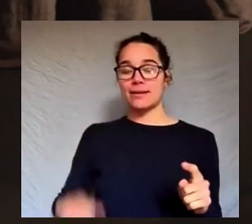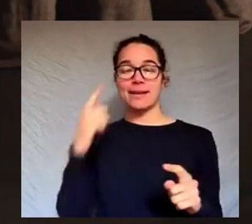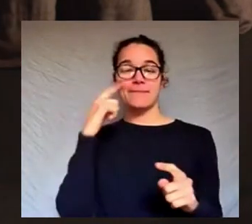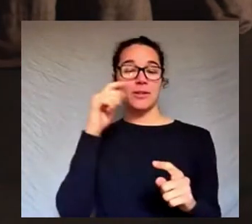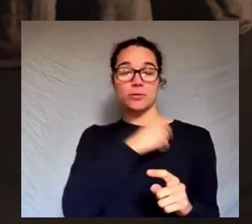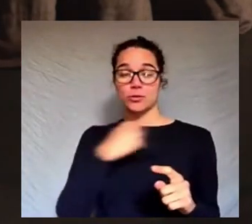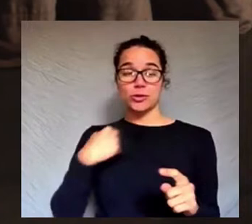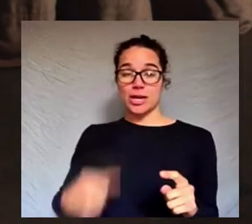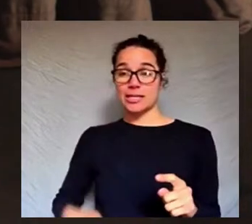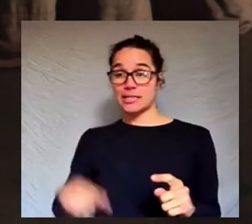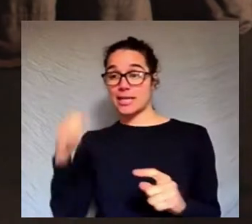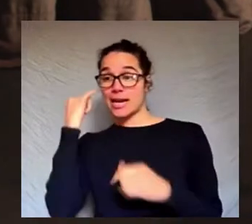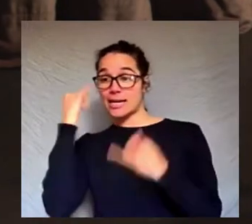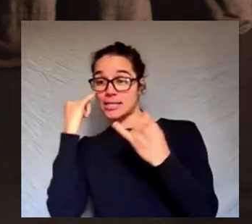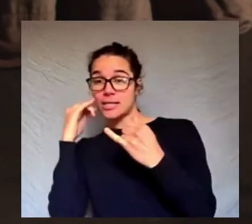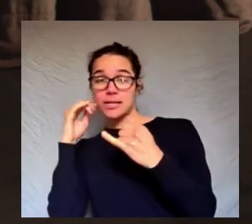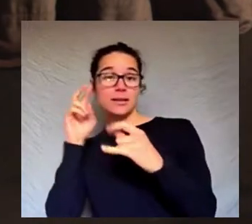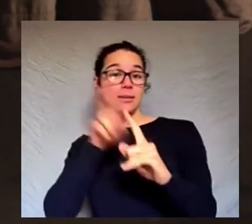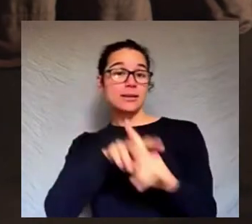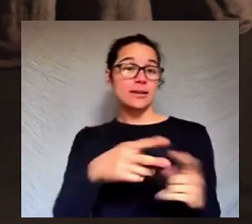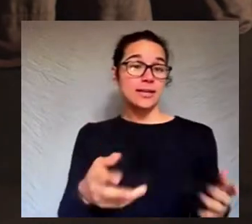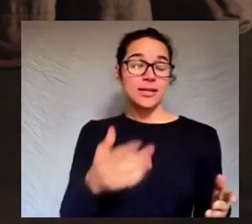down what the Chinese idea is.